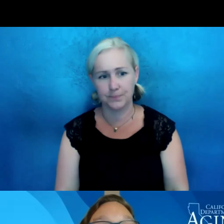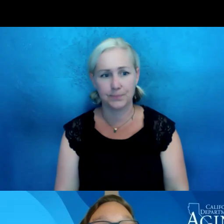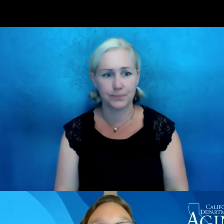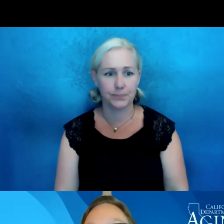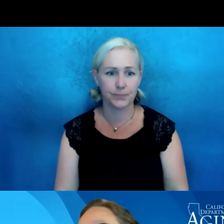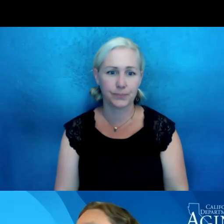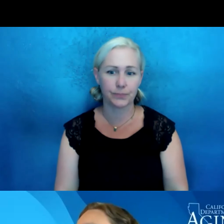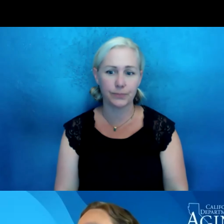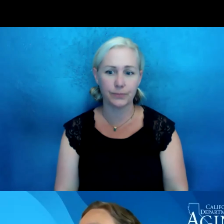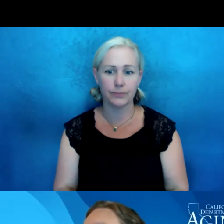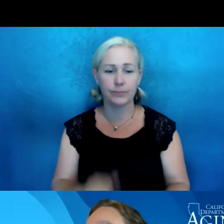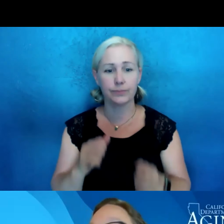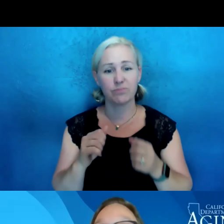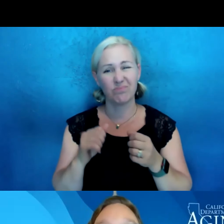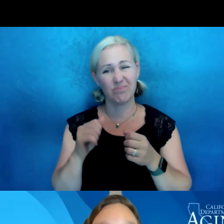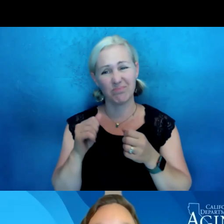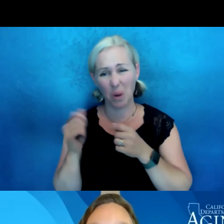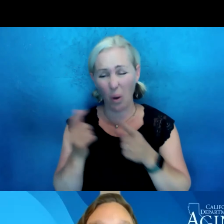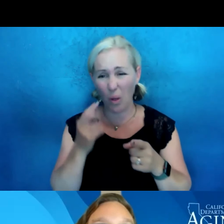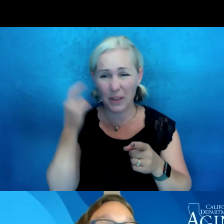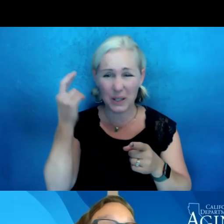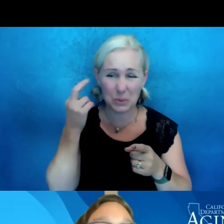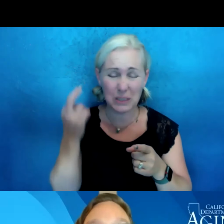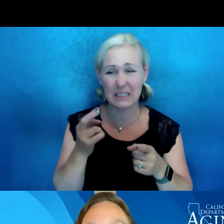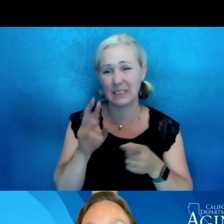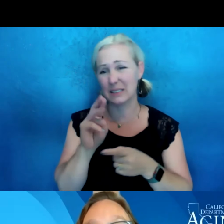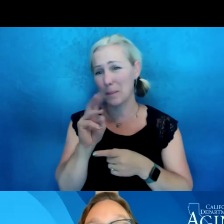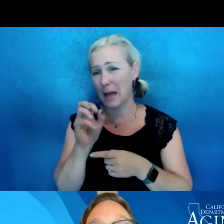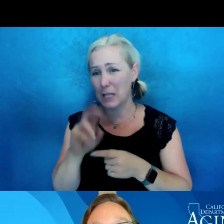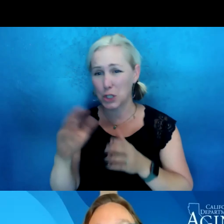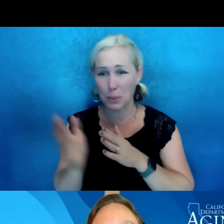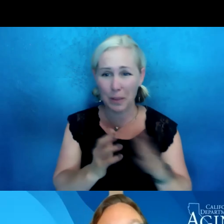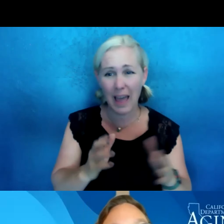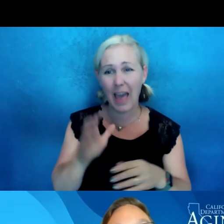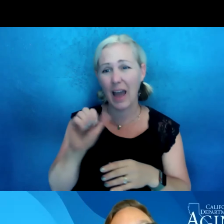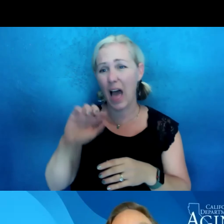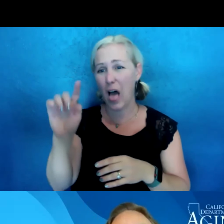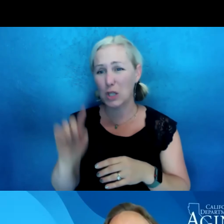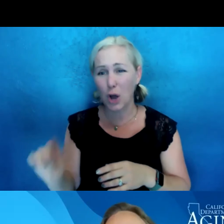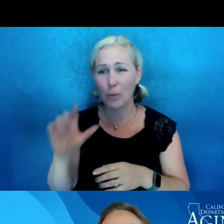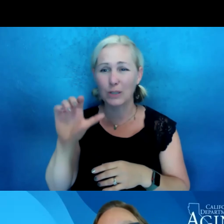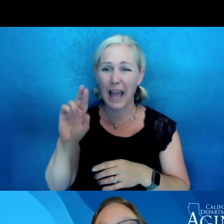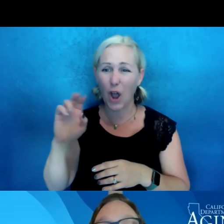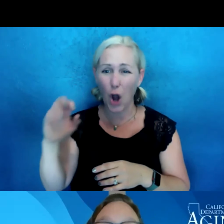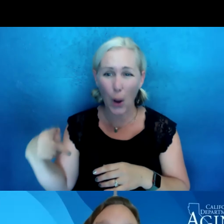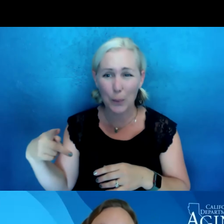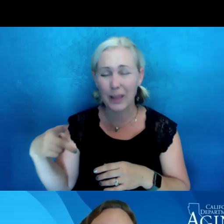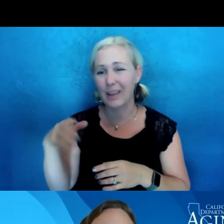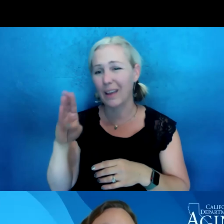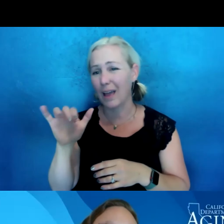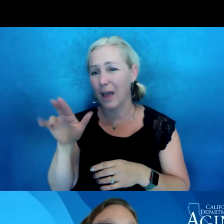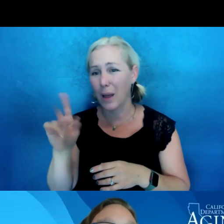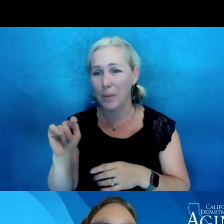So for all these reasons, from all these channels, from master plan, from Alzheimer's, from AARP, from our cabinet work group, from